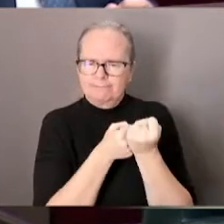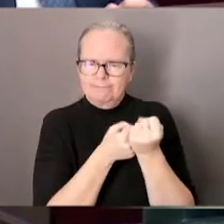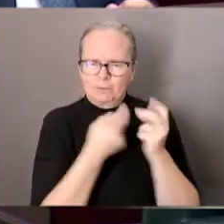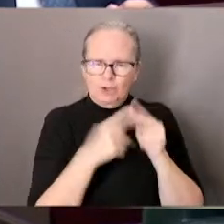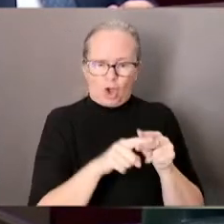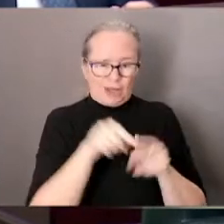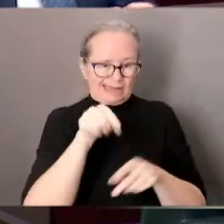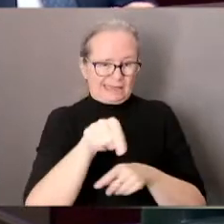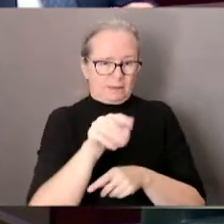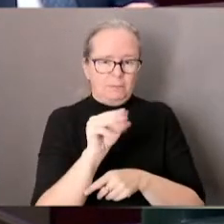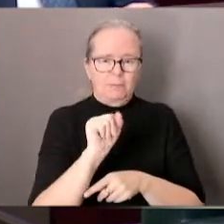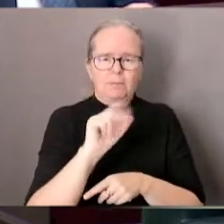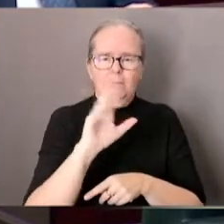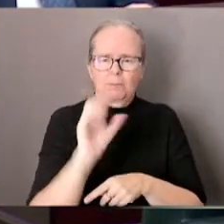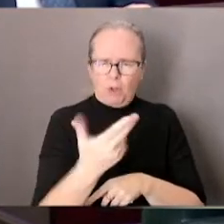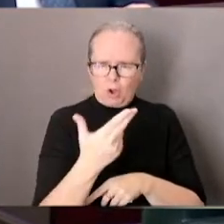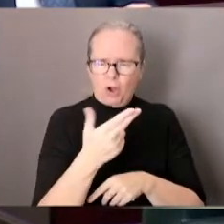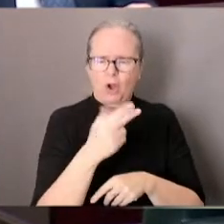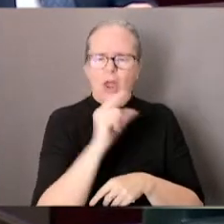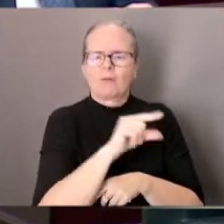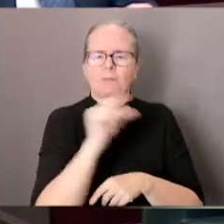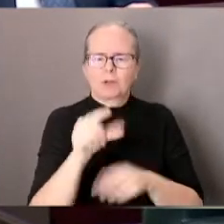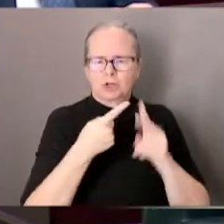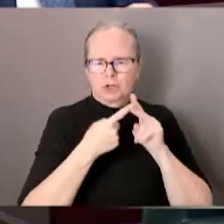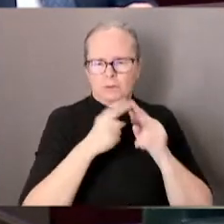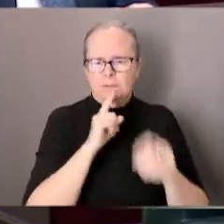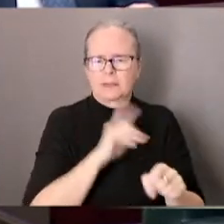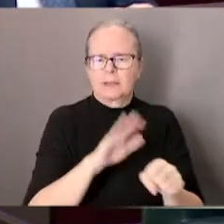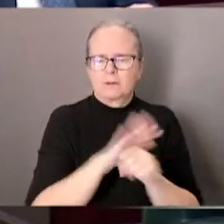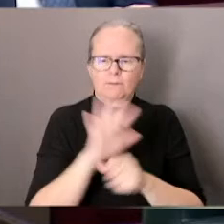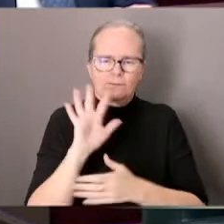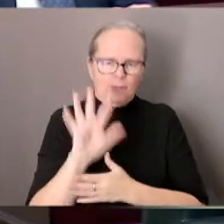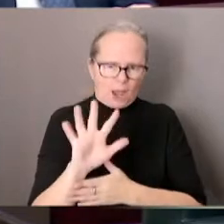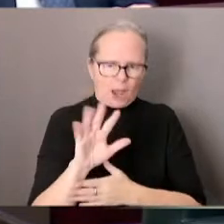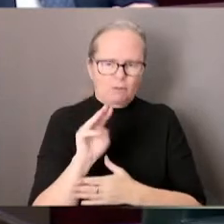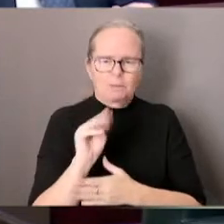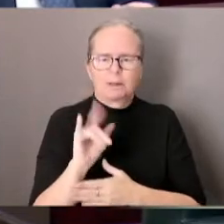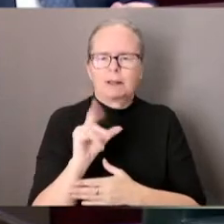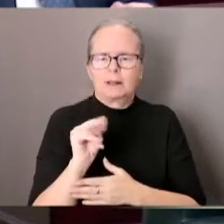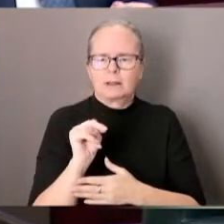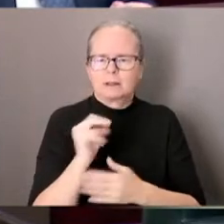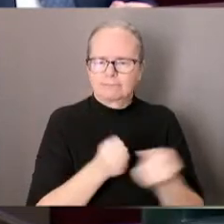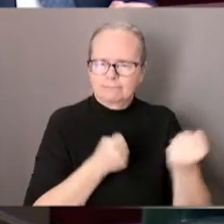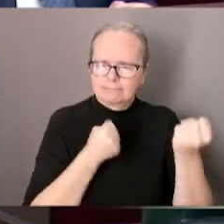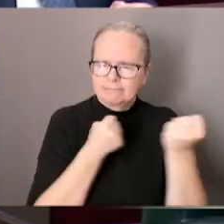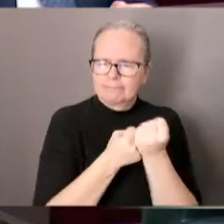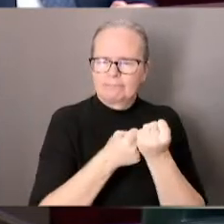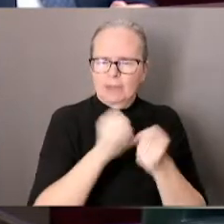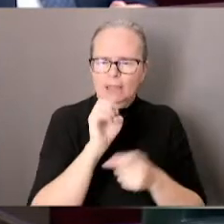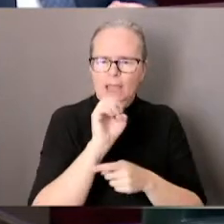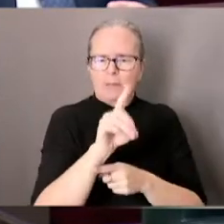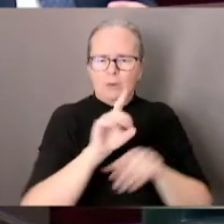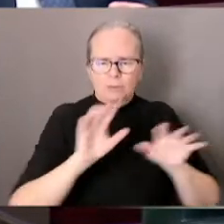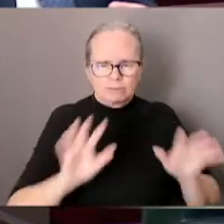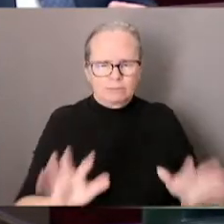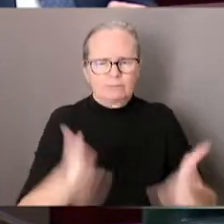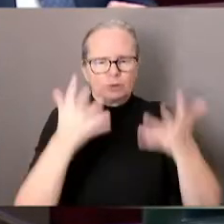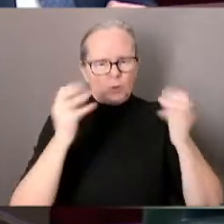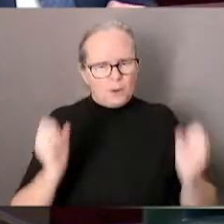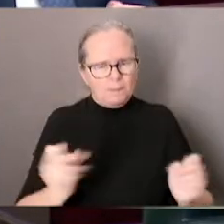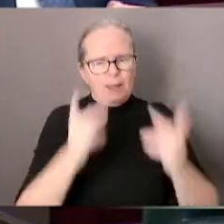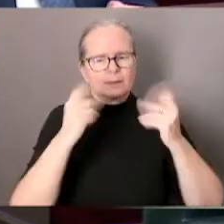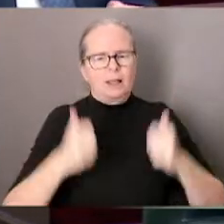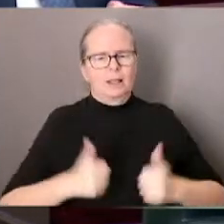revitalization but 10 months later despite a 13 billion dollar Surplus it is yet to be paid to the Minister of Finance